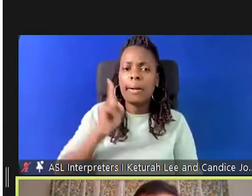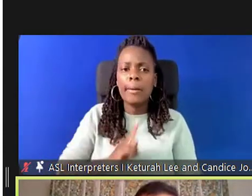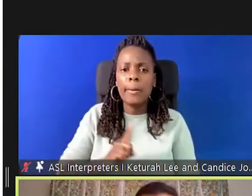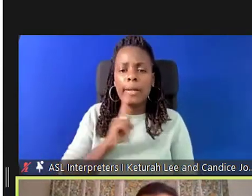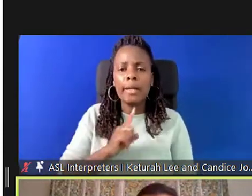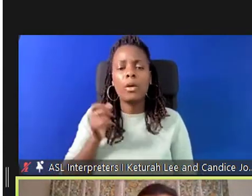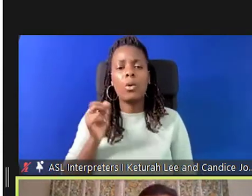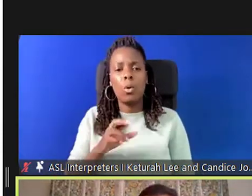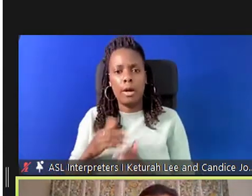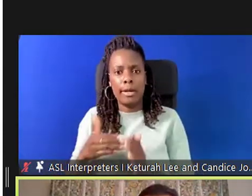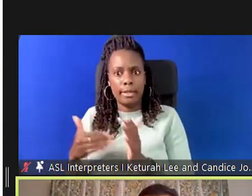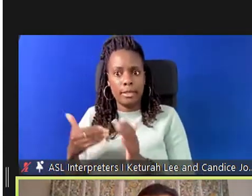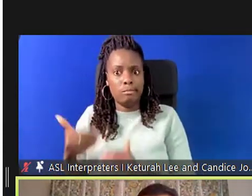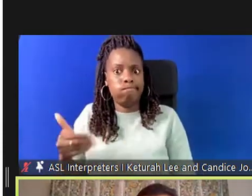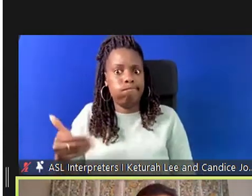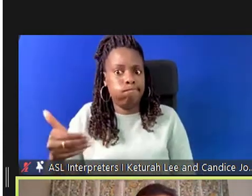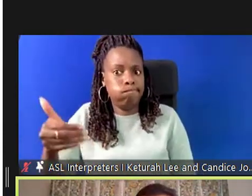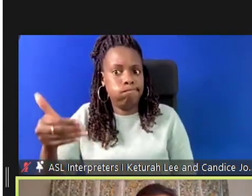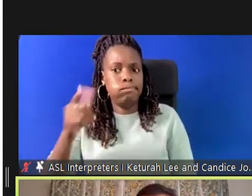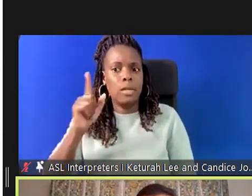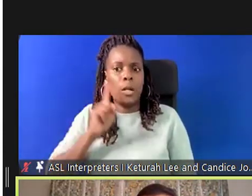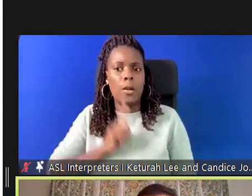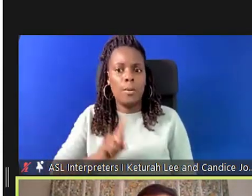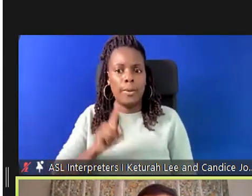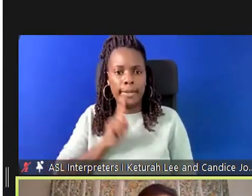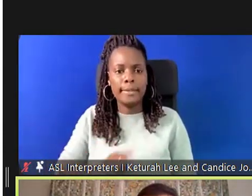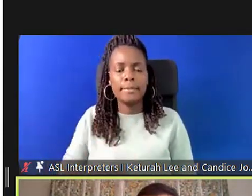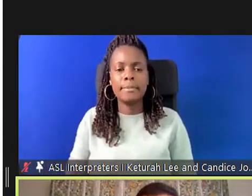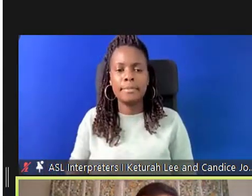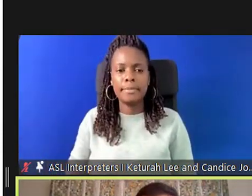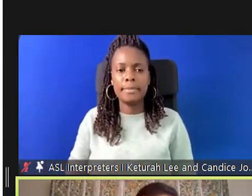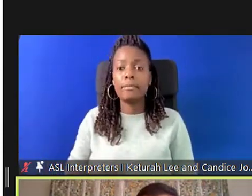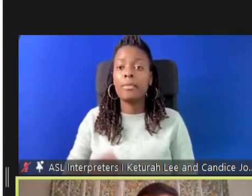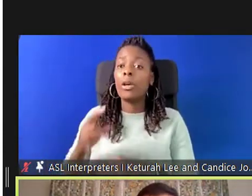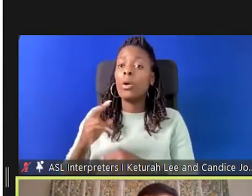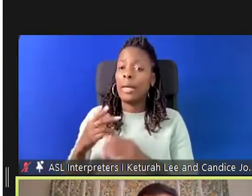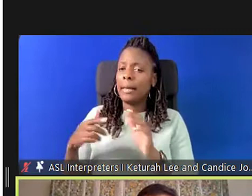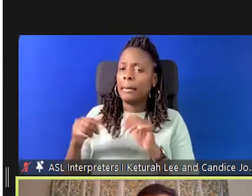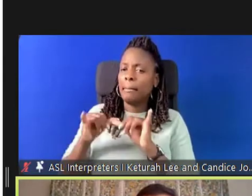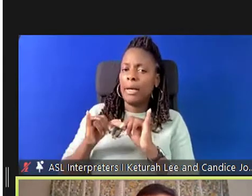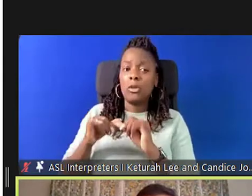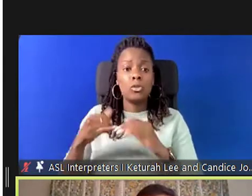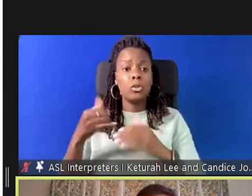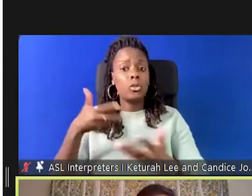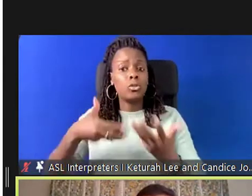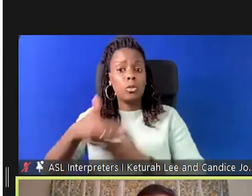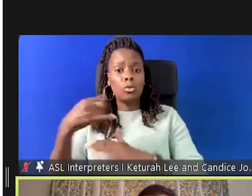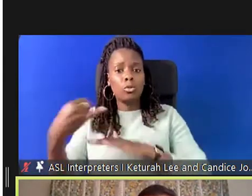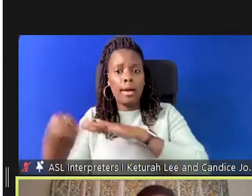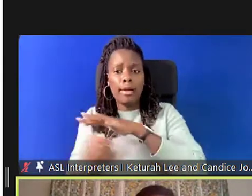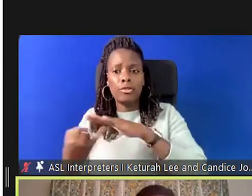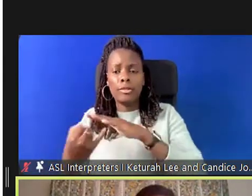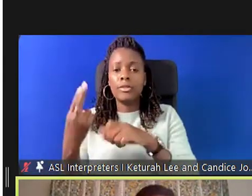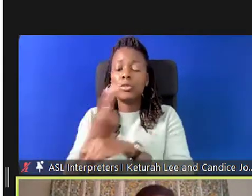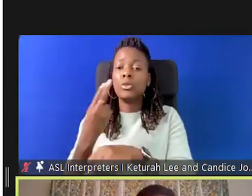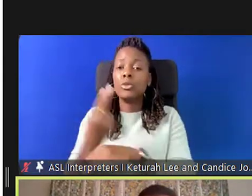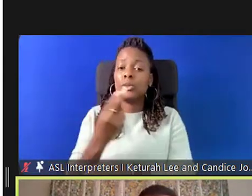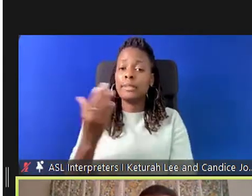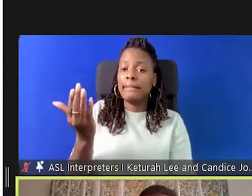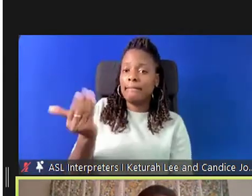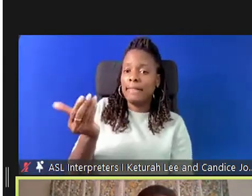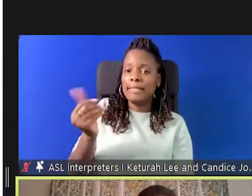threshold. Social isolation was measured using a 15-item scale indicating minimal contacts in the